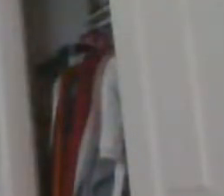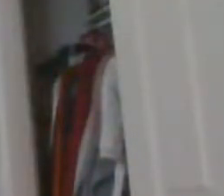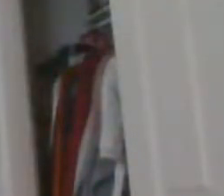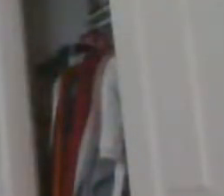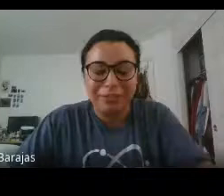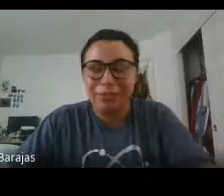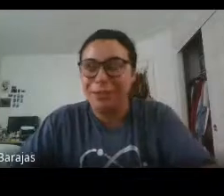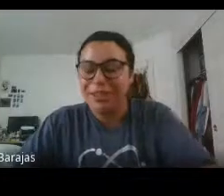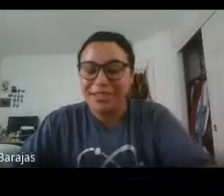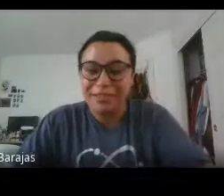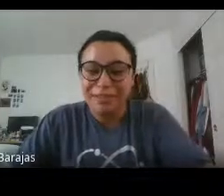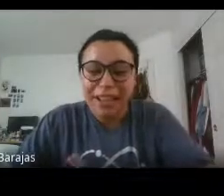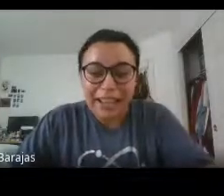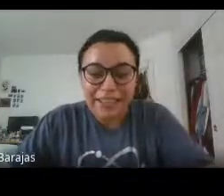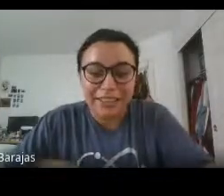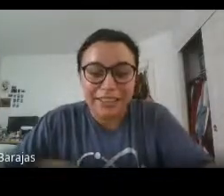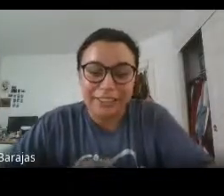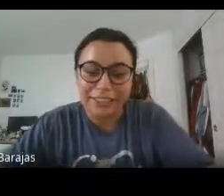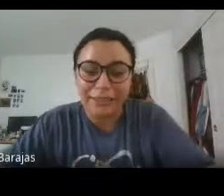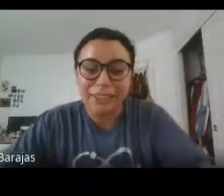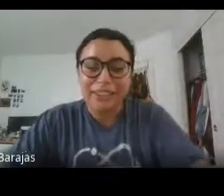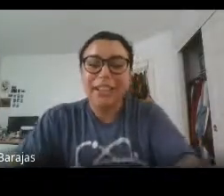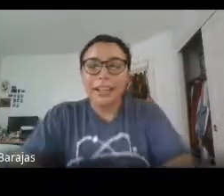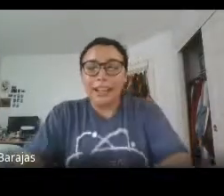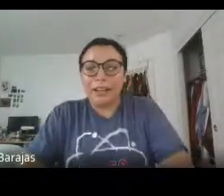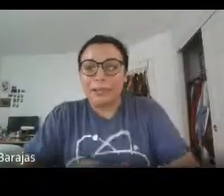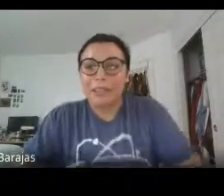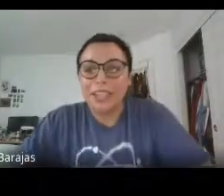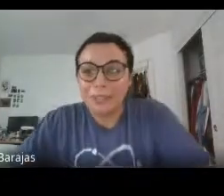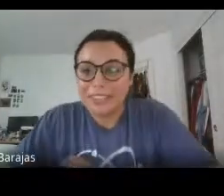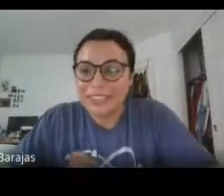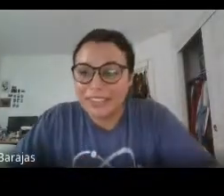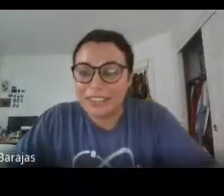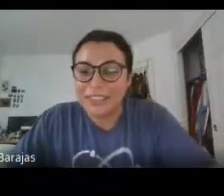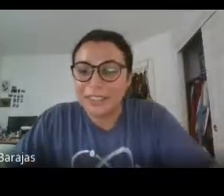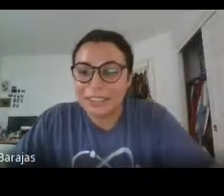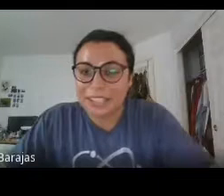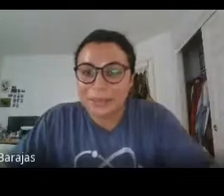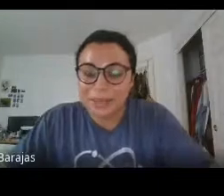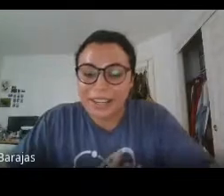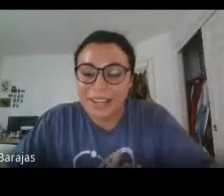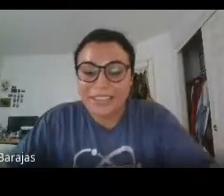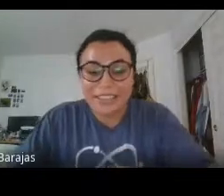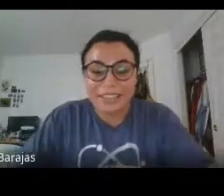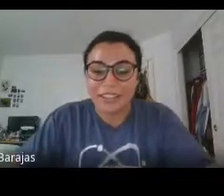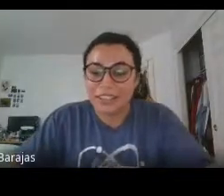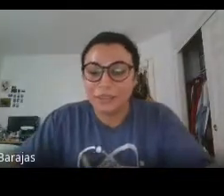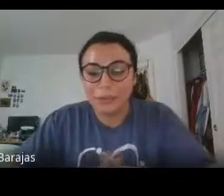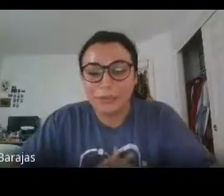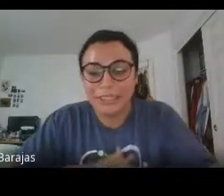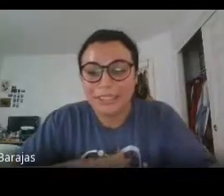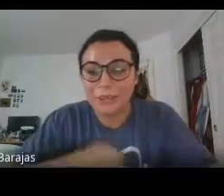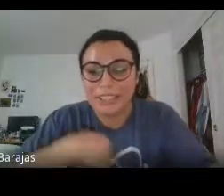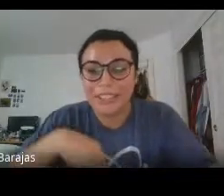more inclusive environment for the deaf and the hard hearing community. You can help us continue this conversation by attending our